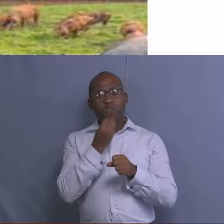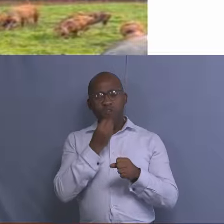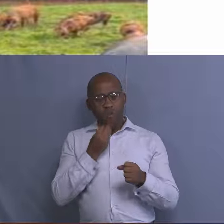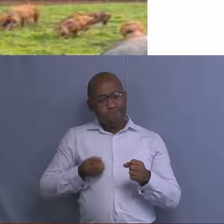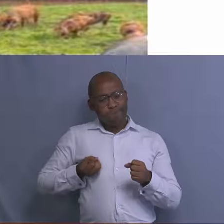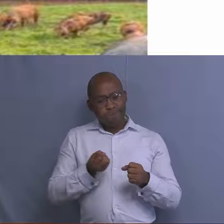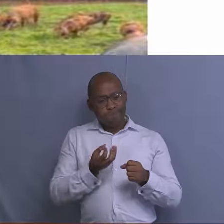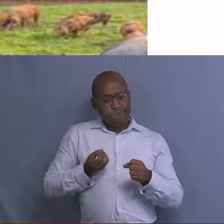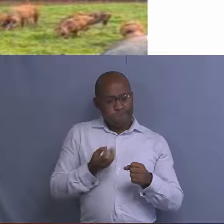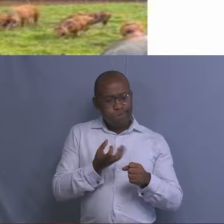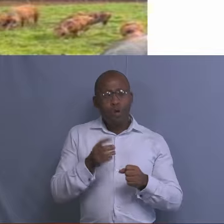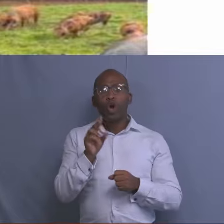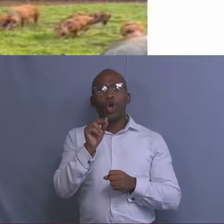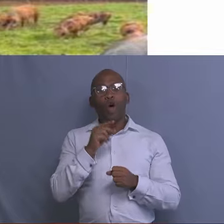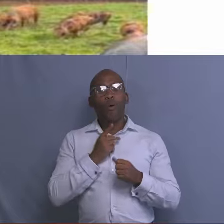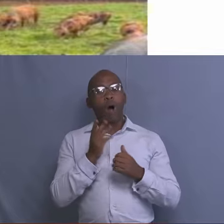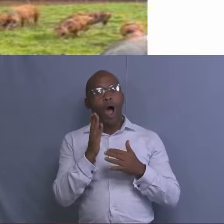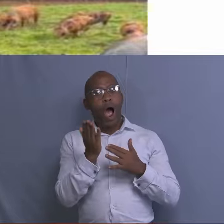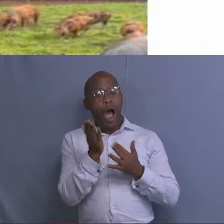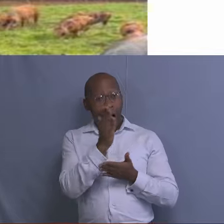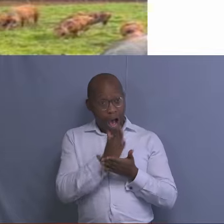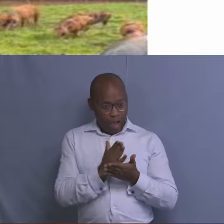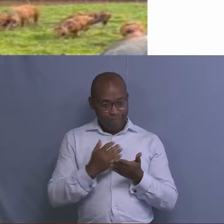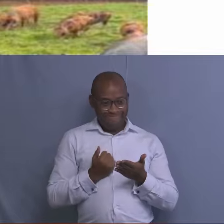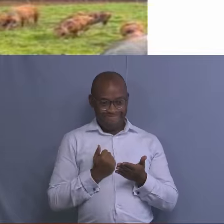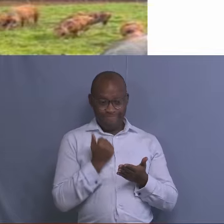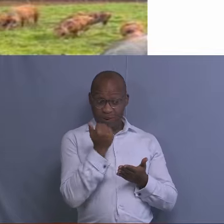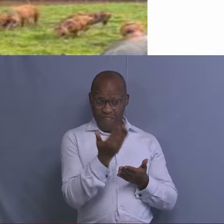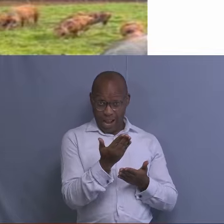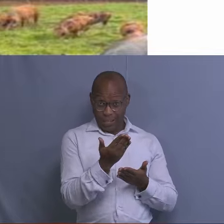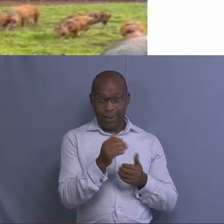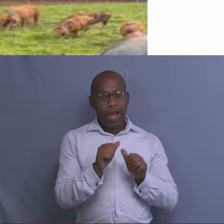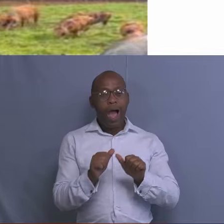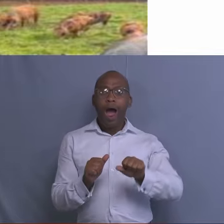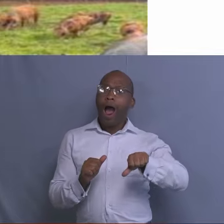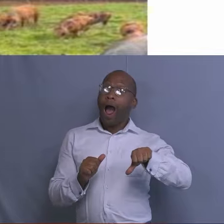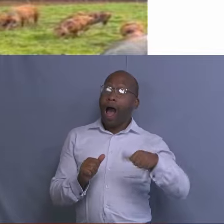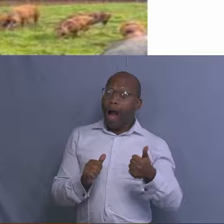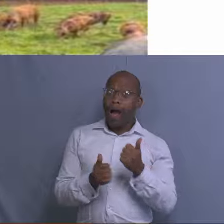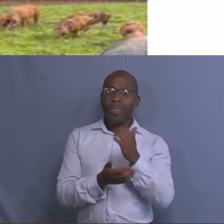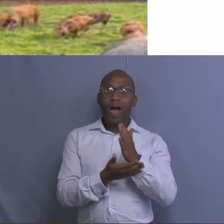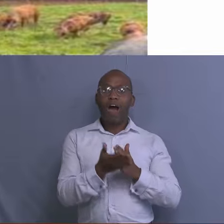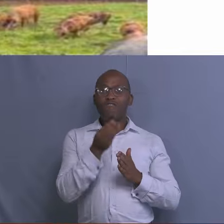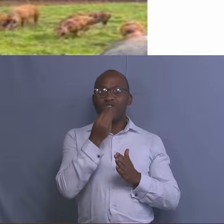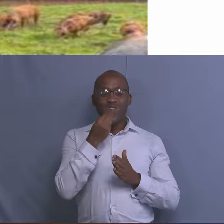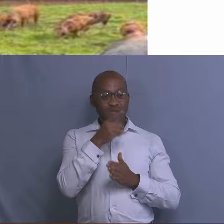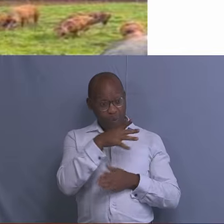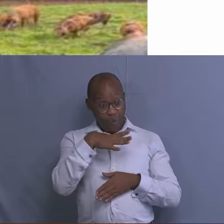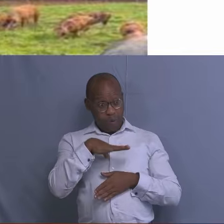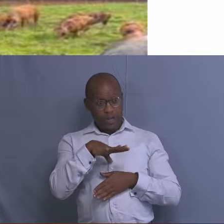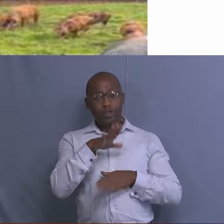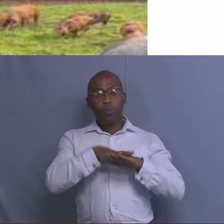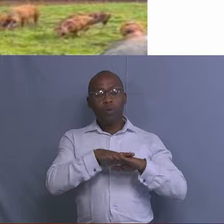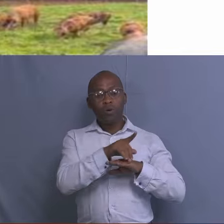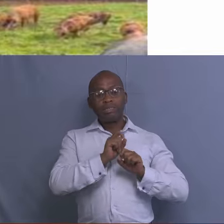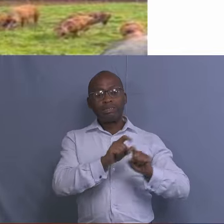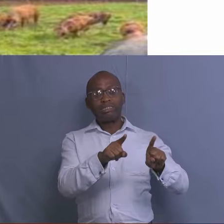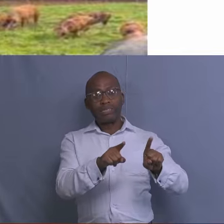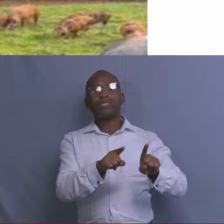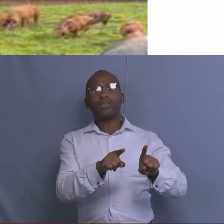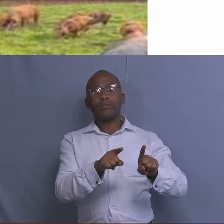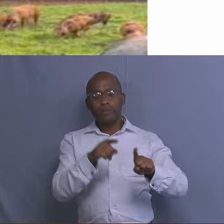resources. So in this regard, we are saying you give the animals feed early in the morning, then you